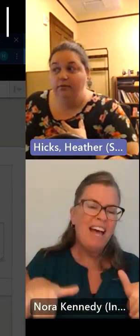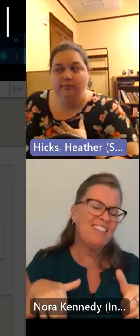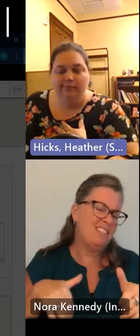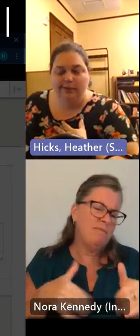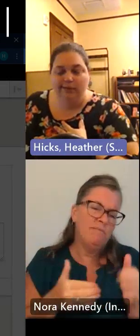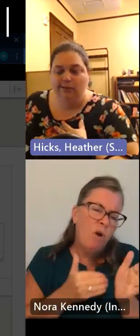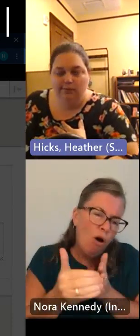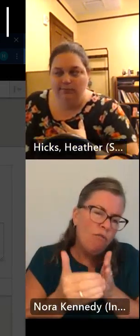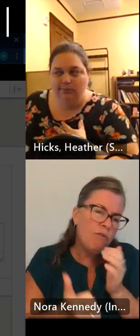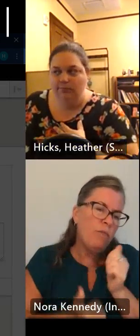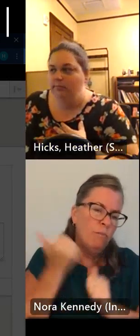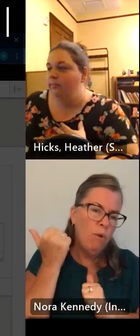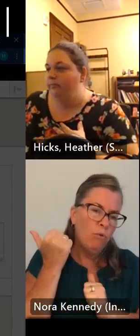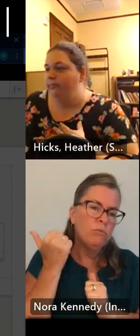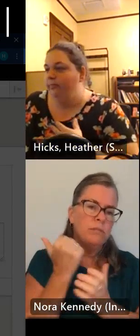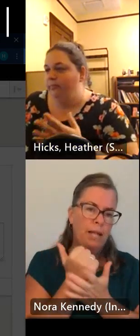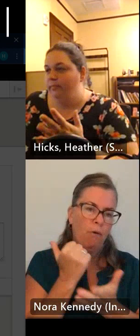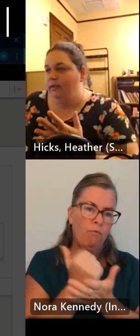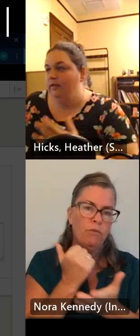helpful.